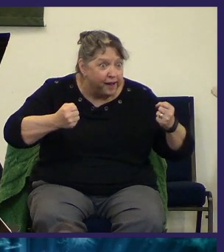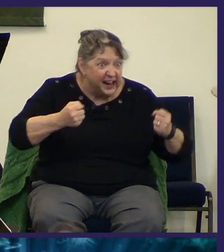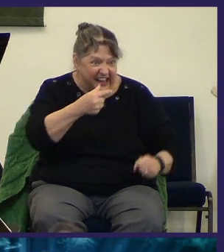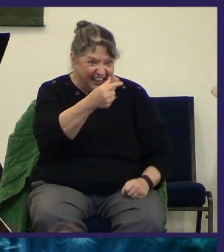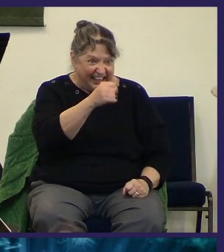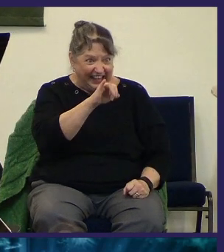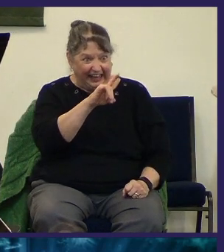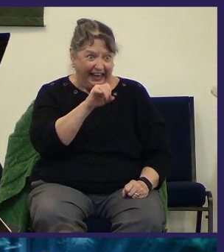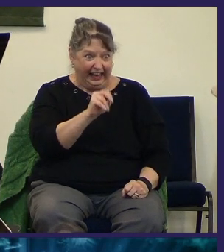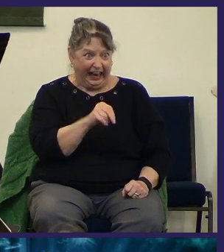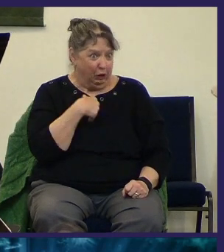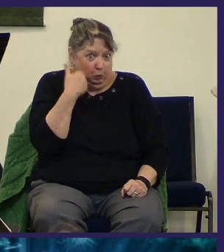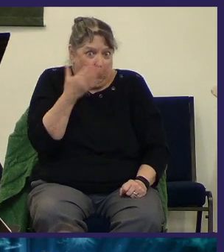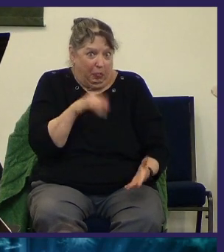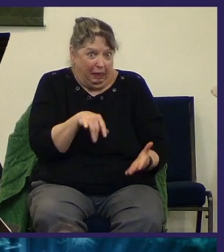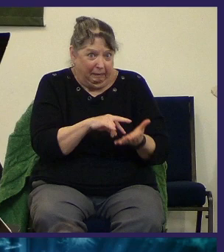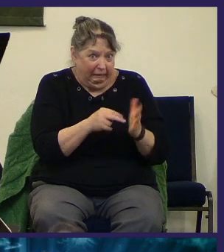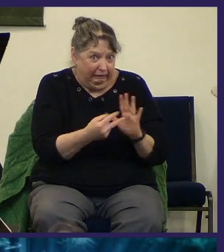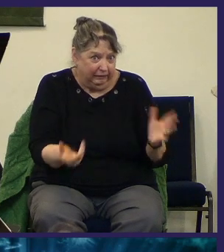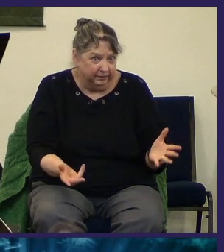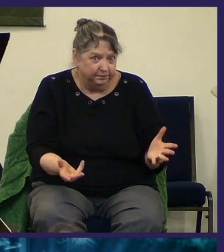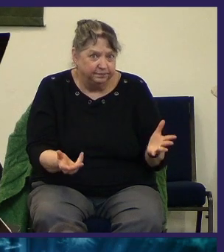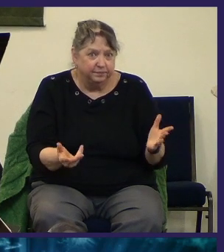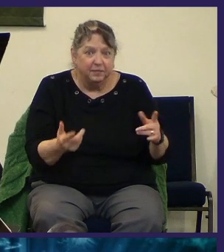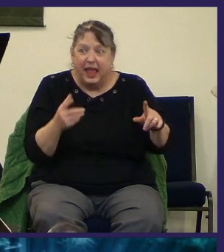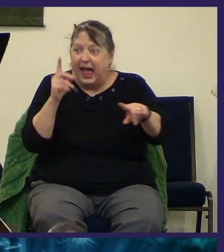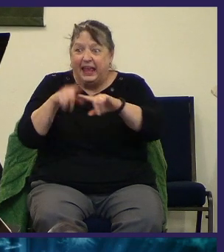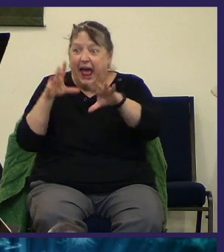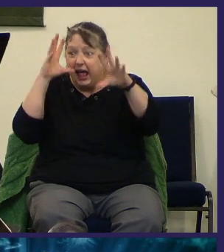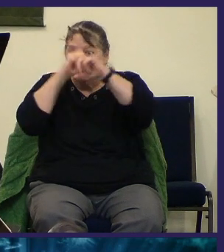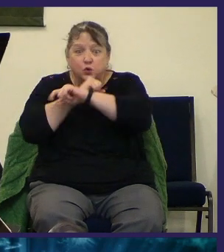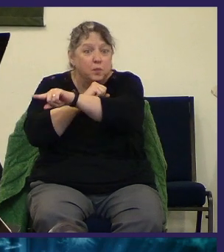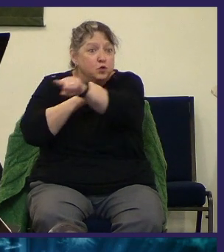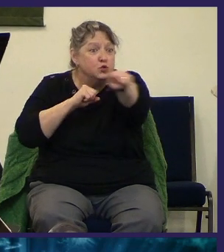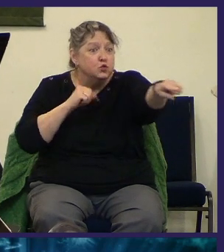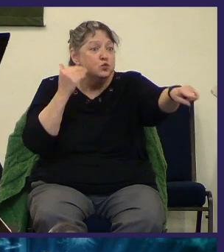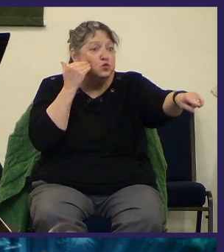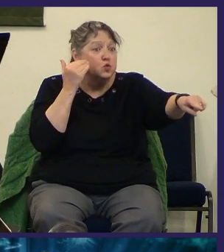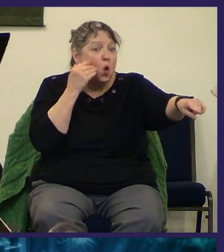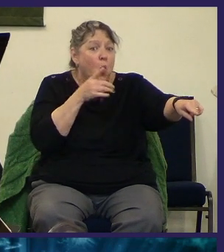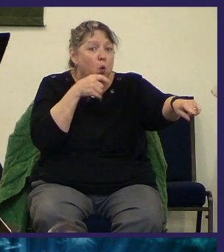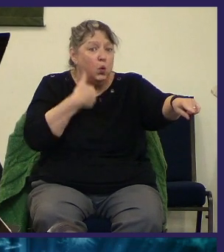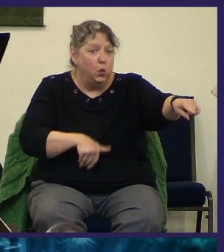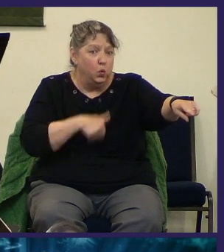were so i don't want to assume everyone knows who the gideons are